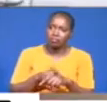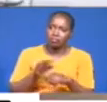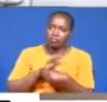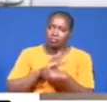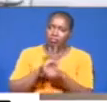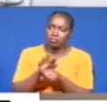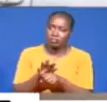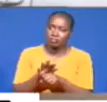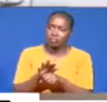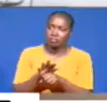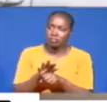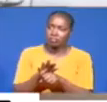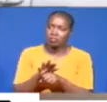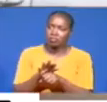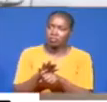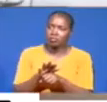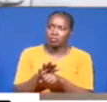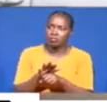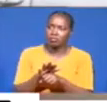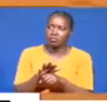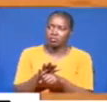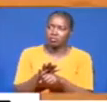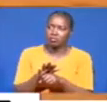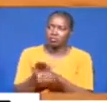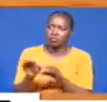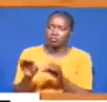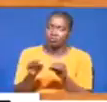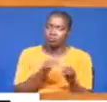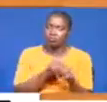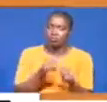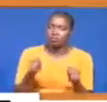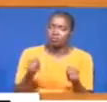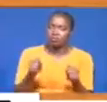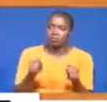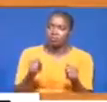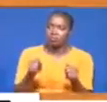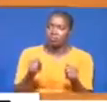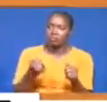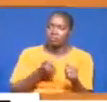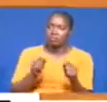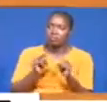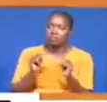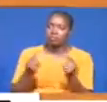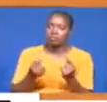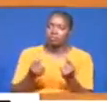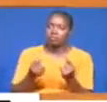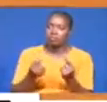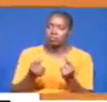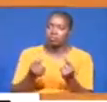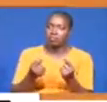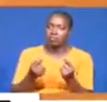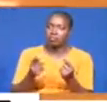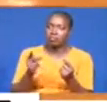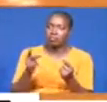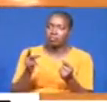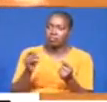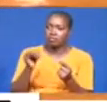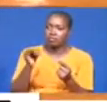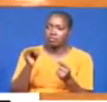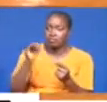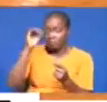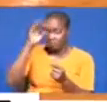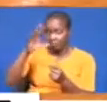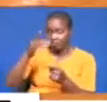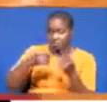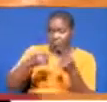there was COVID-19, and we have moved so well. In the girls category, Nyatuna from Kiambu overcame Muranga's Mutithi